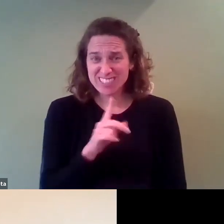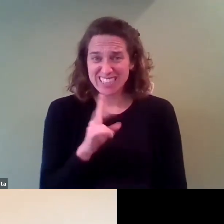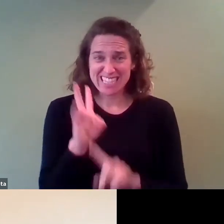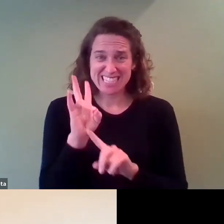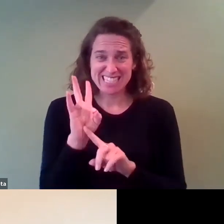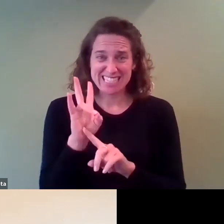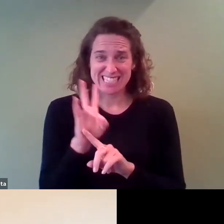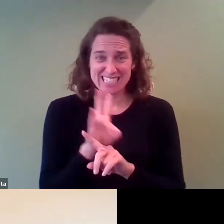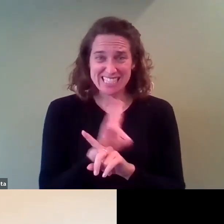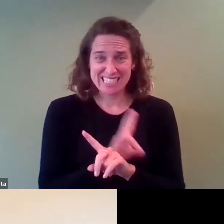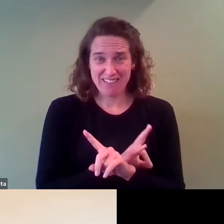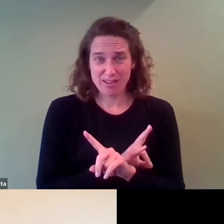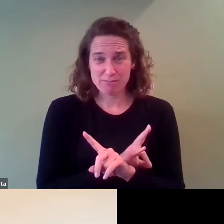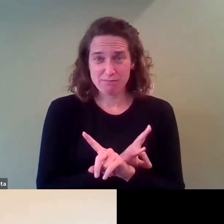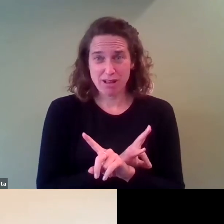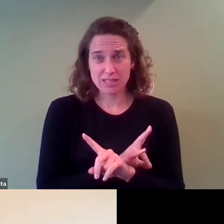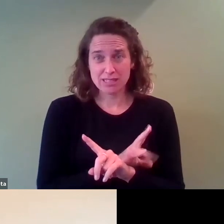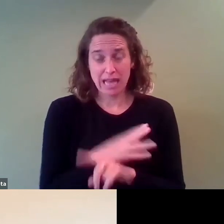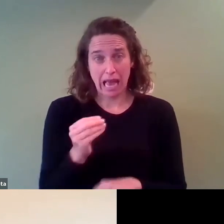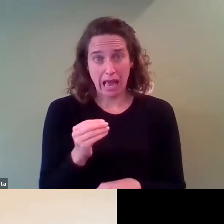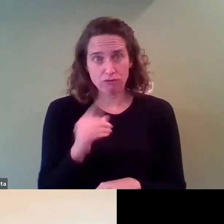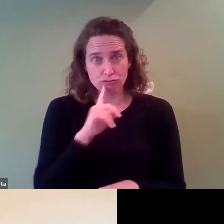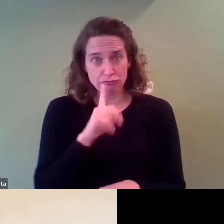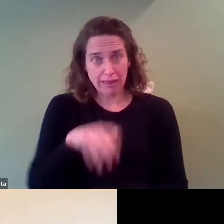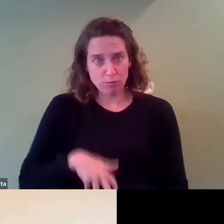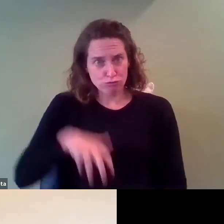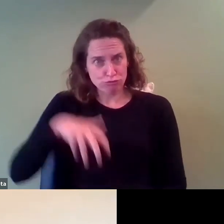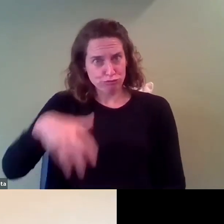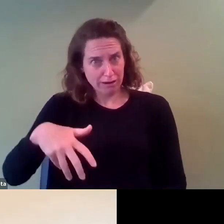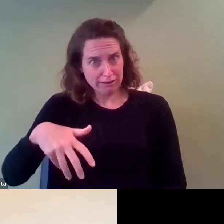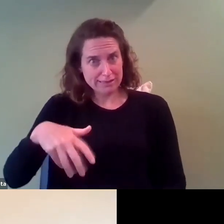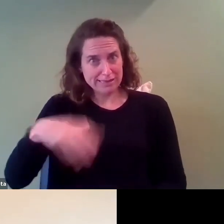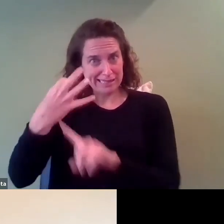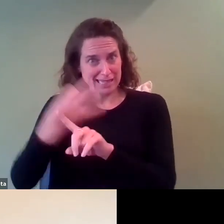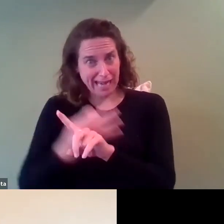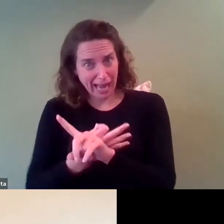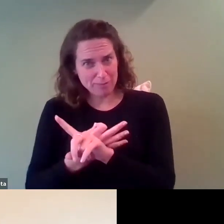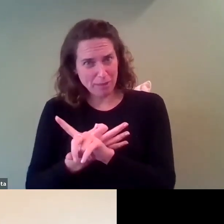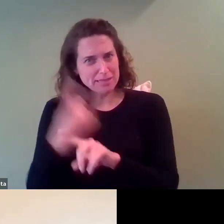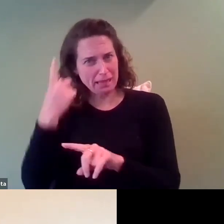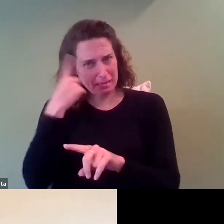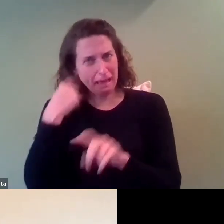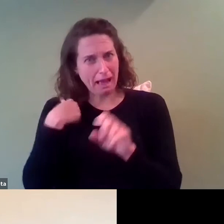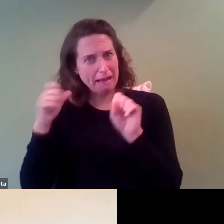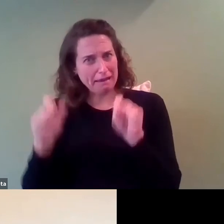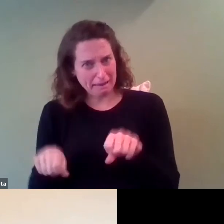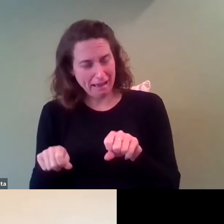a little longer to have a child. So, hey, if we've done that, we should be able to do this, right?